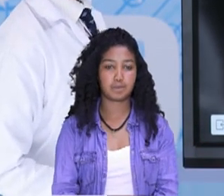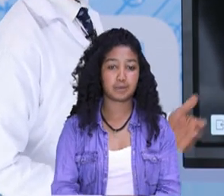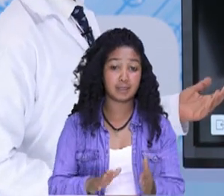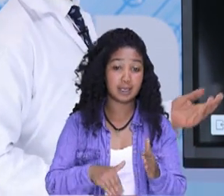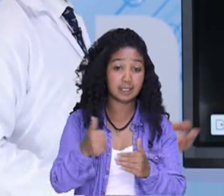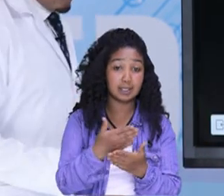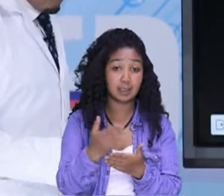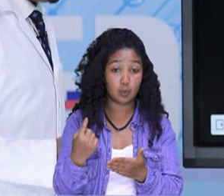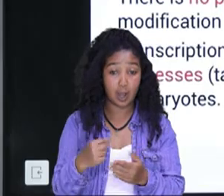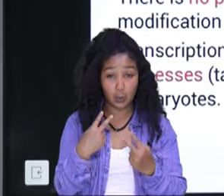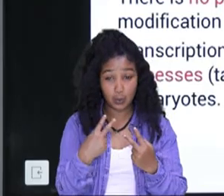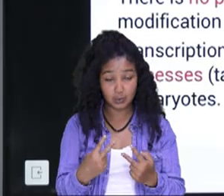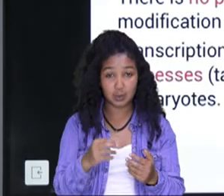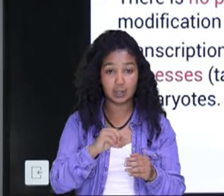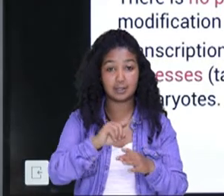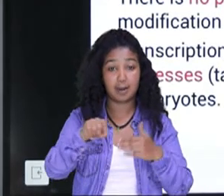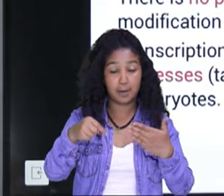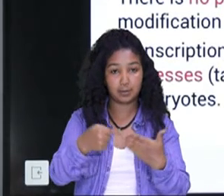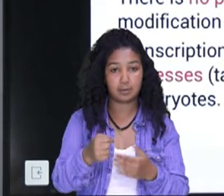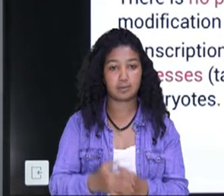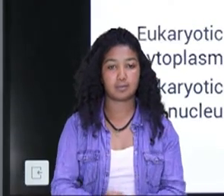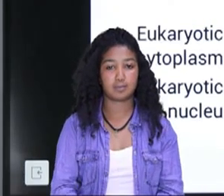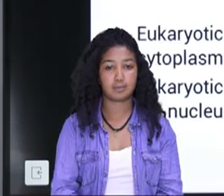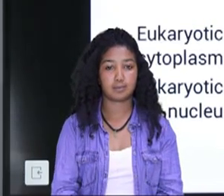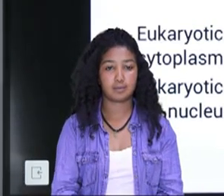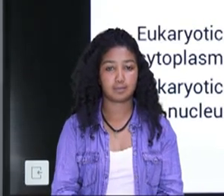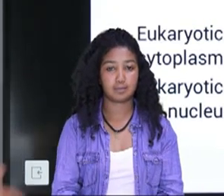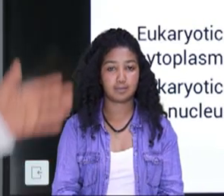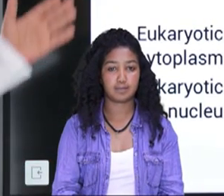The next thing that we are going to see is